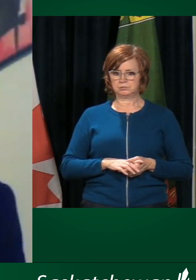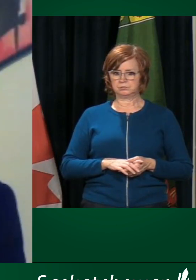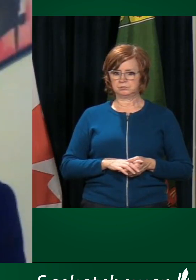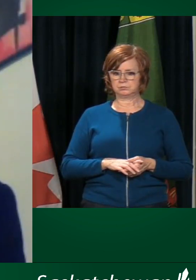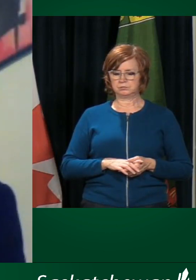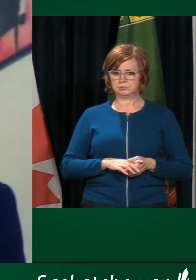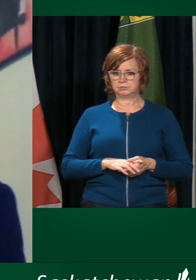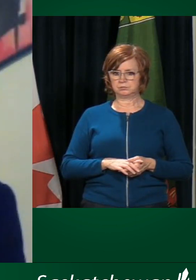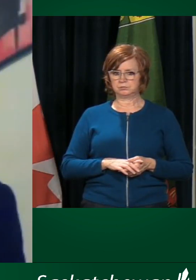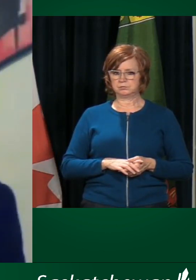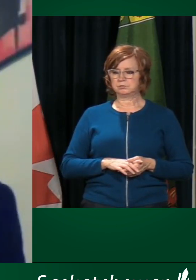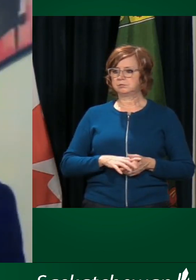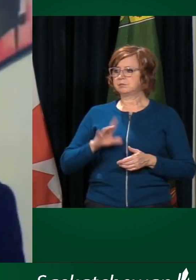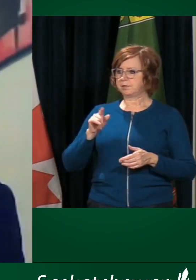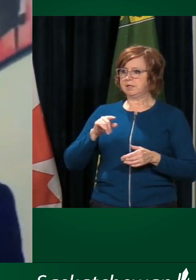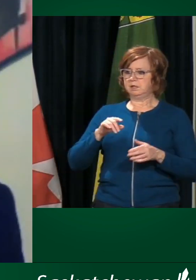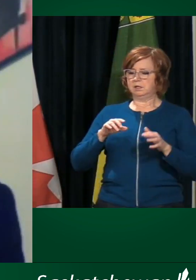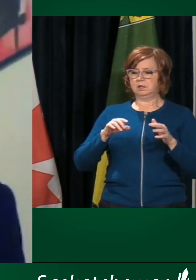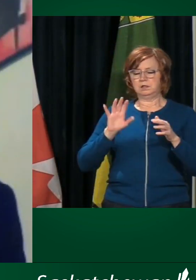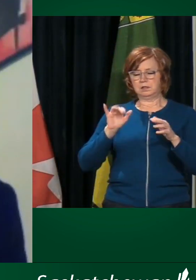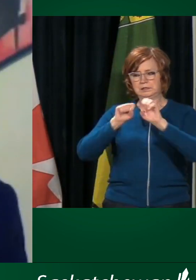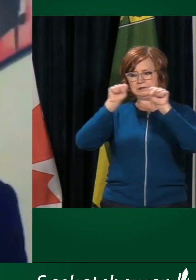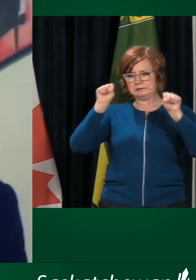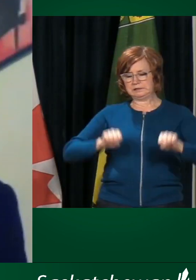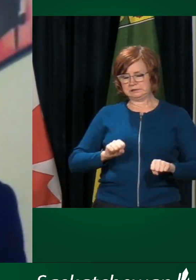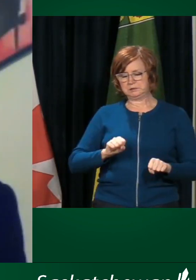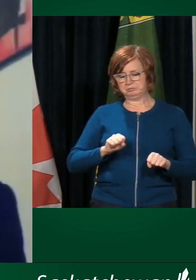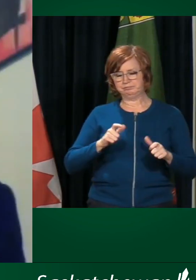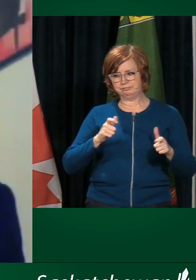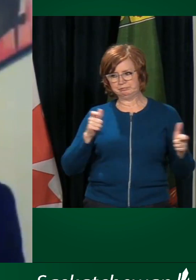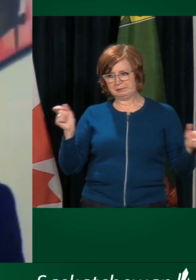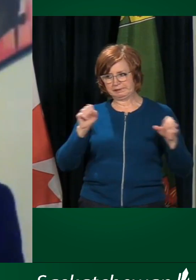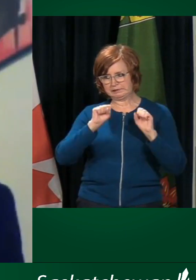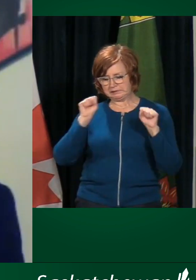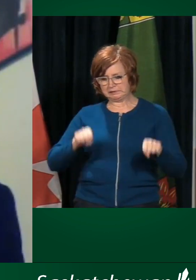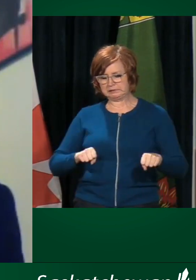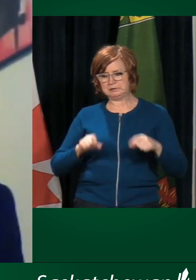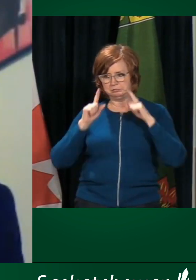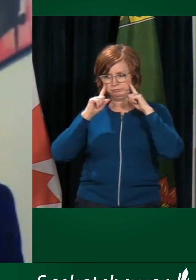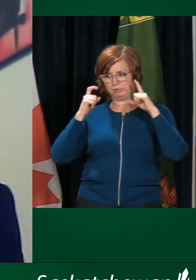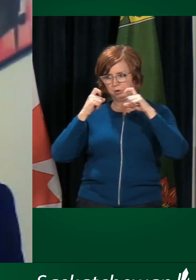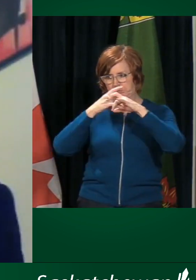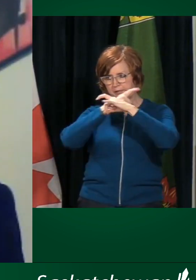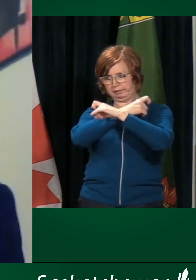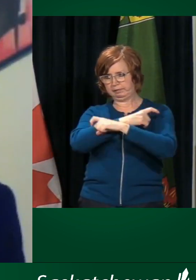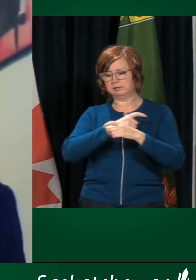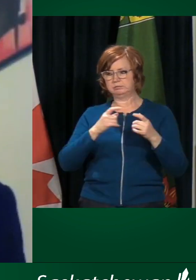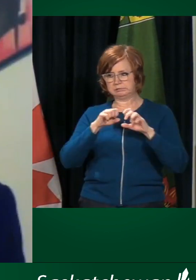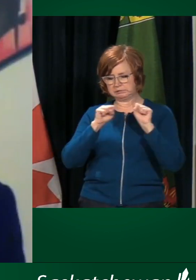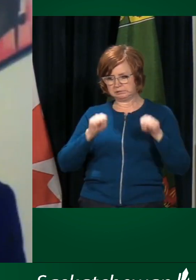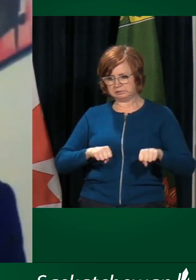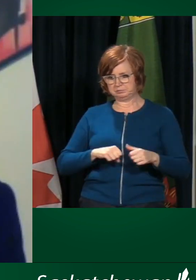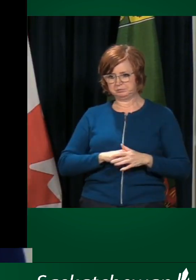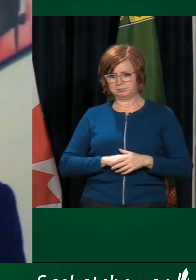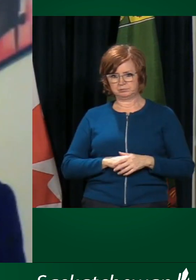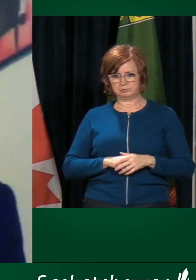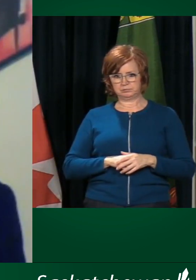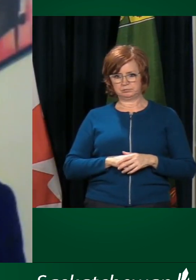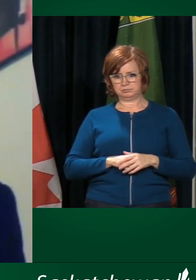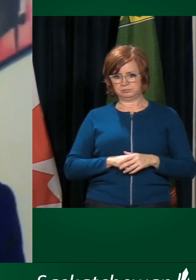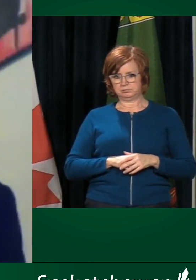a significant system, complex system, and putting together the plans and so on to support some kind of planning